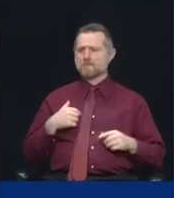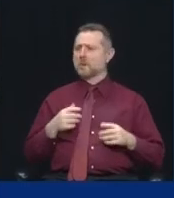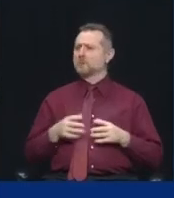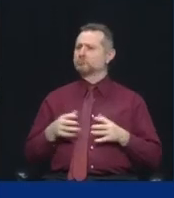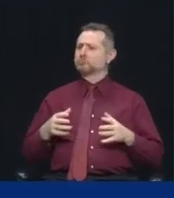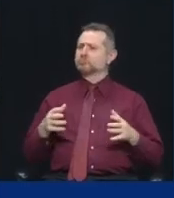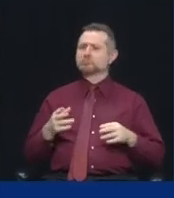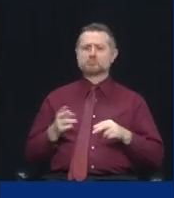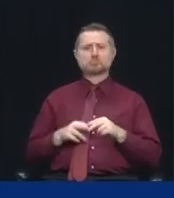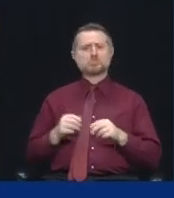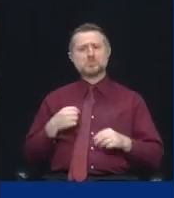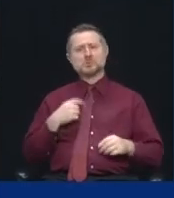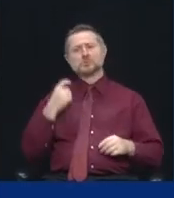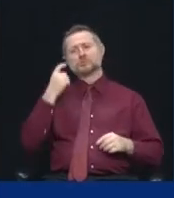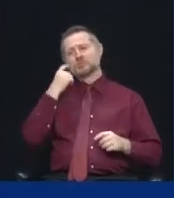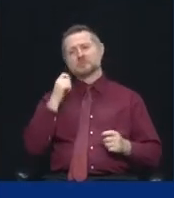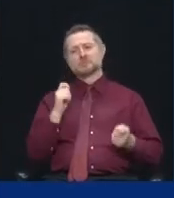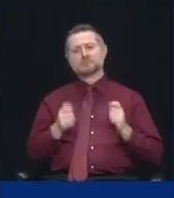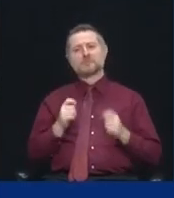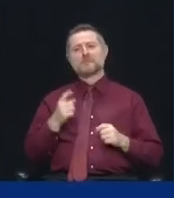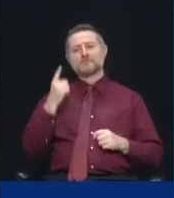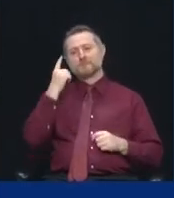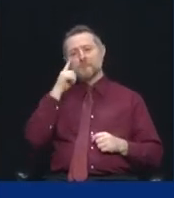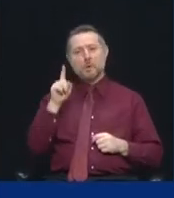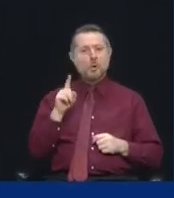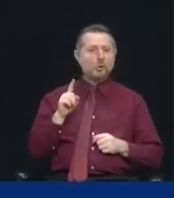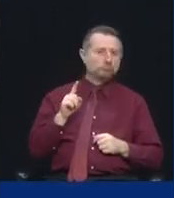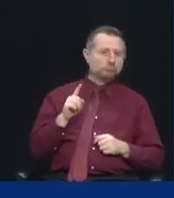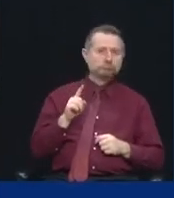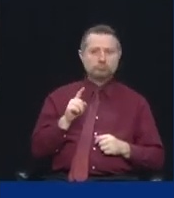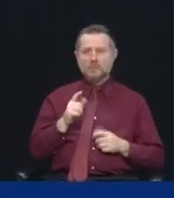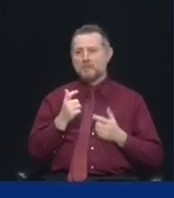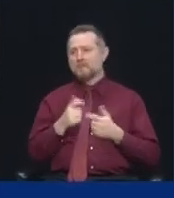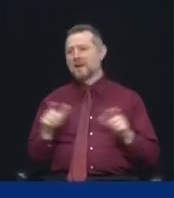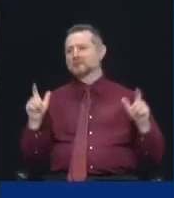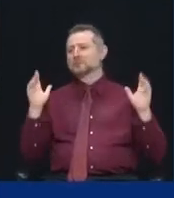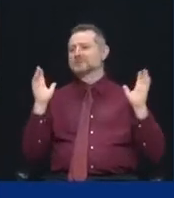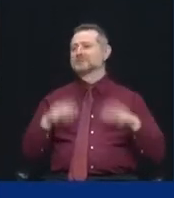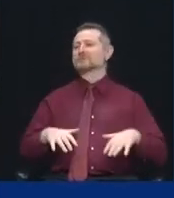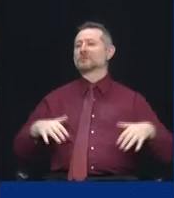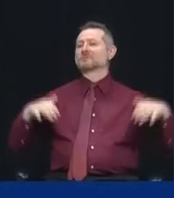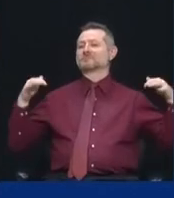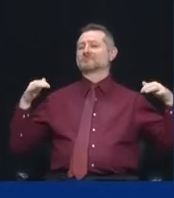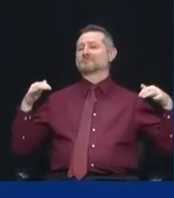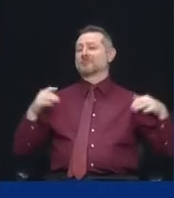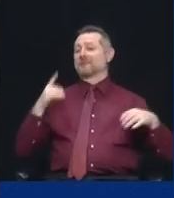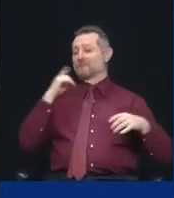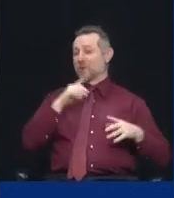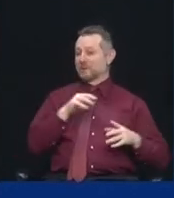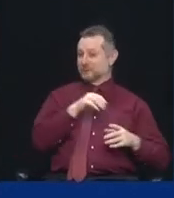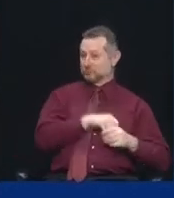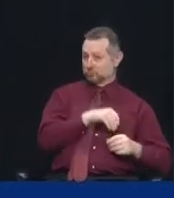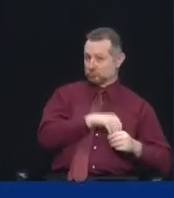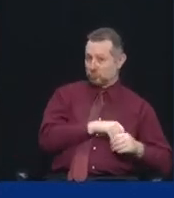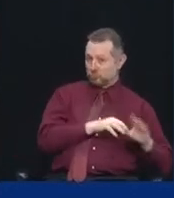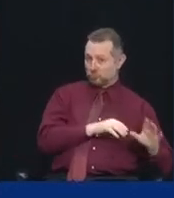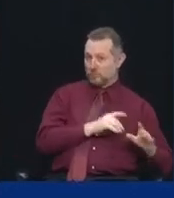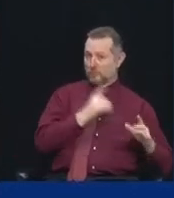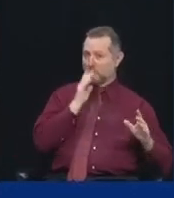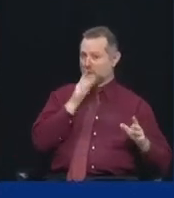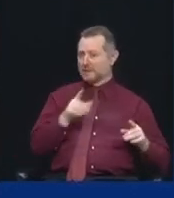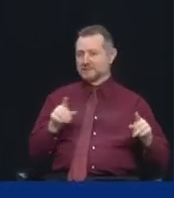did revisions for large arenas that were actually indoors. We expect to now follow